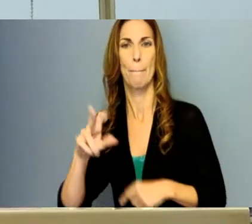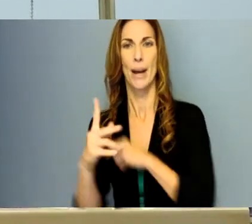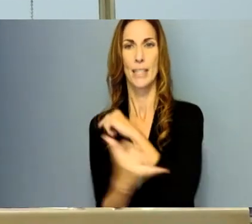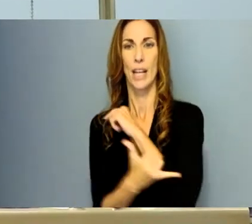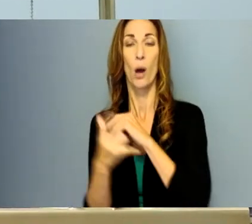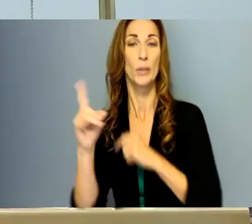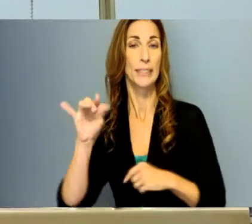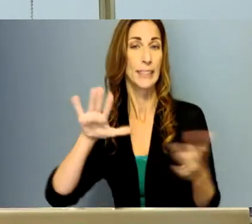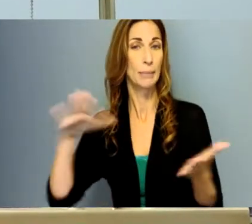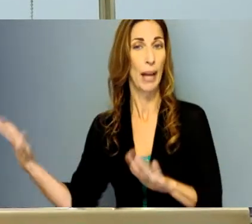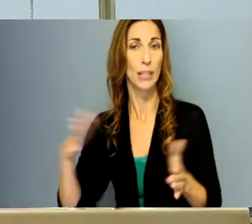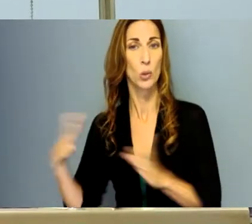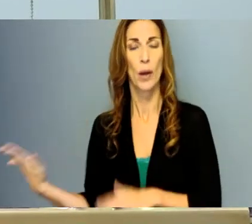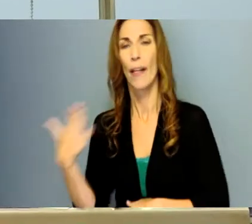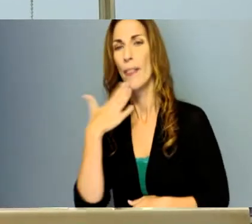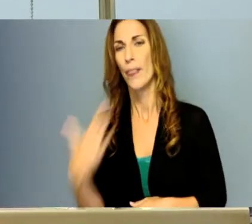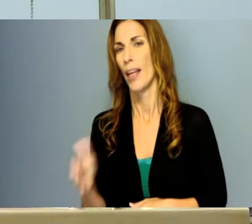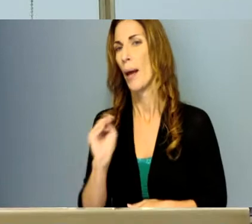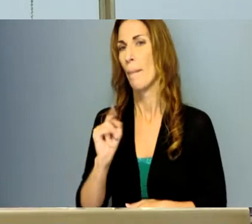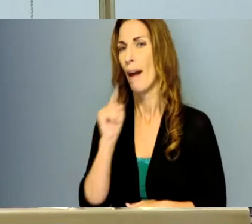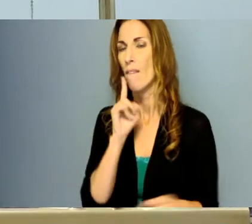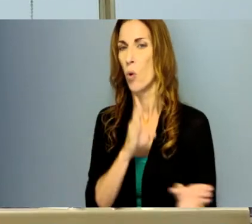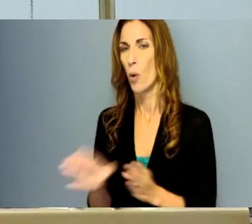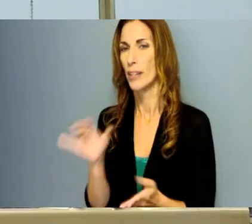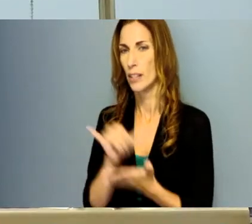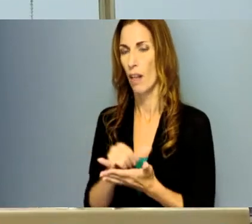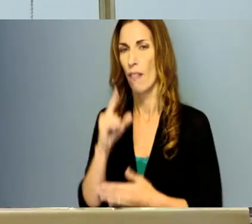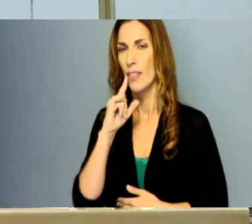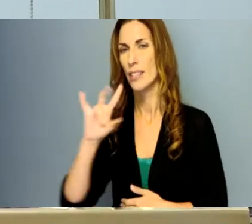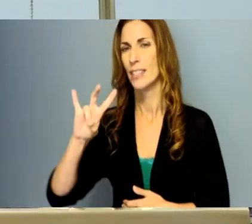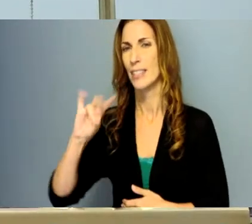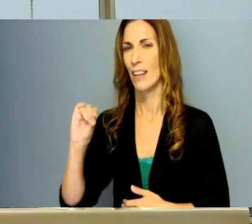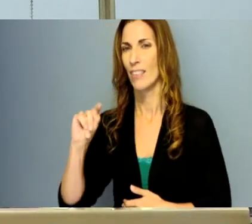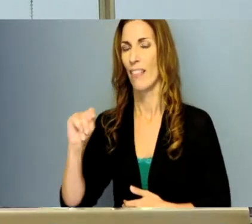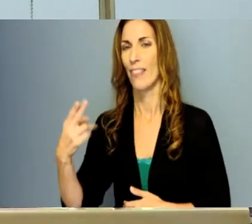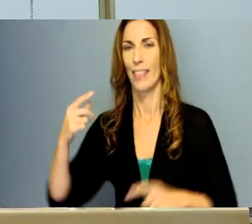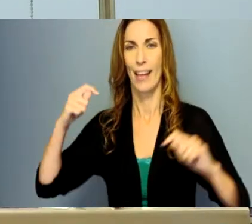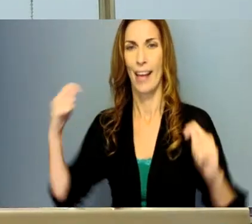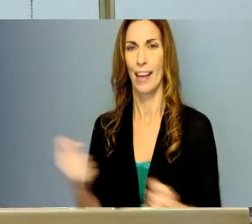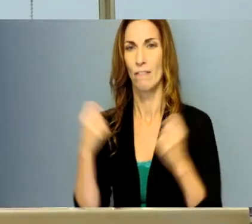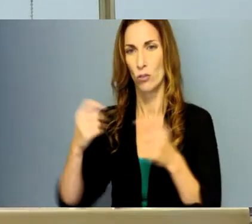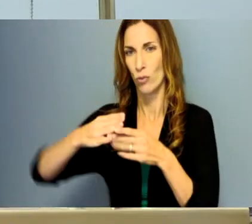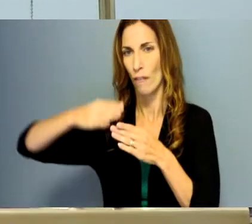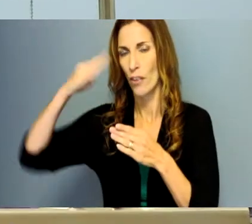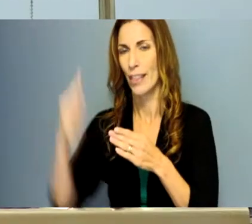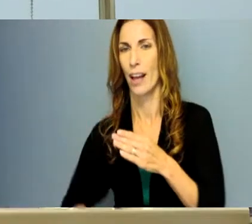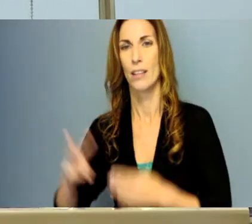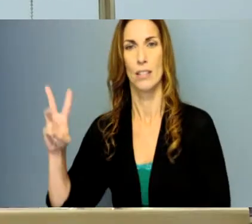to thank Matt for organizing that. I think it was the 70th anniversary of the end of the war,